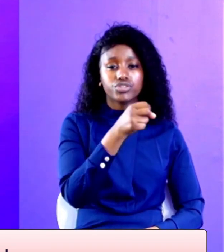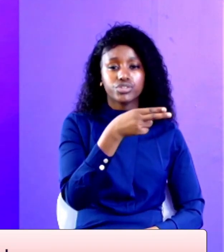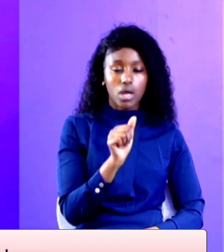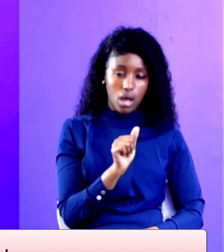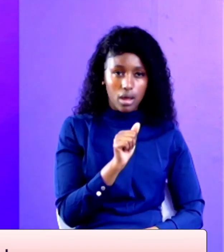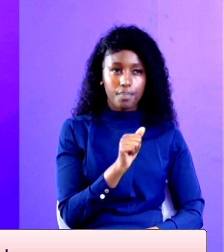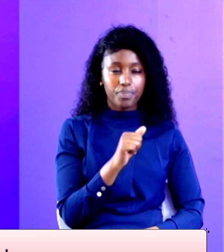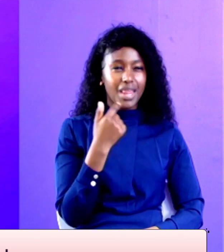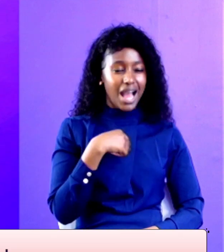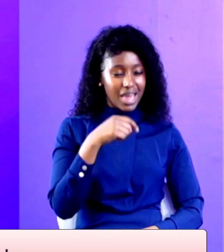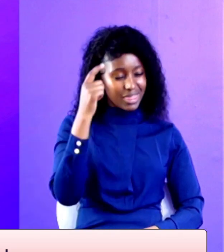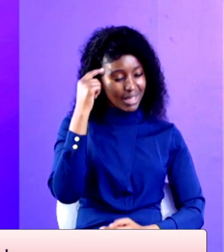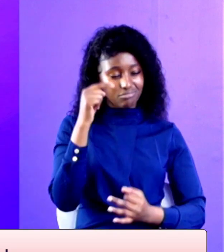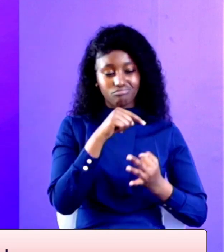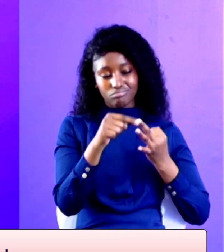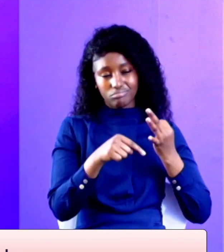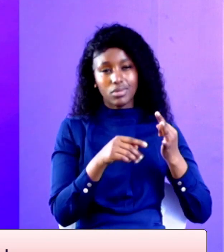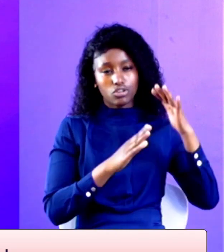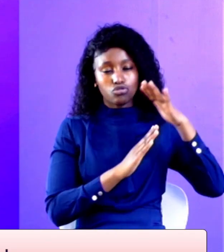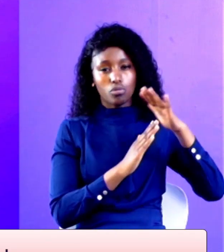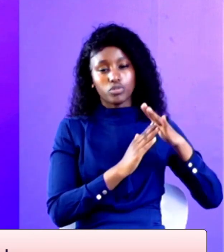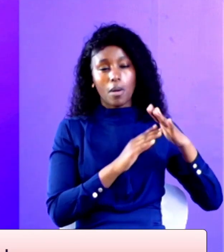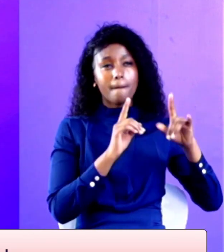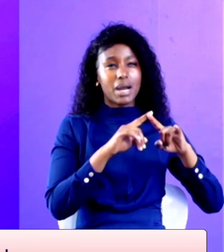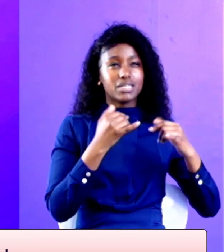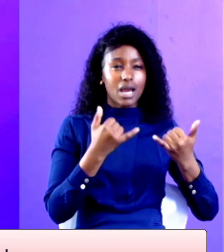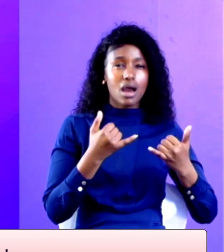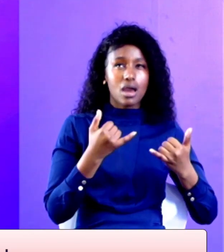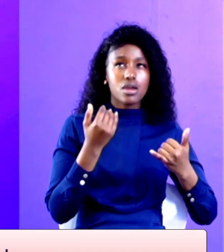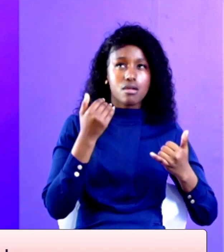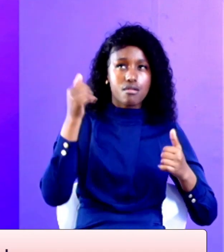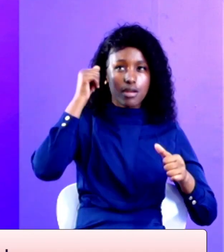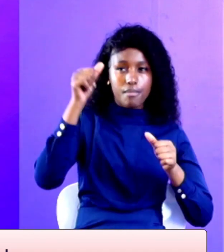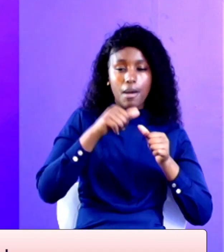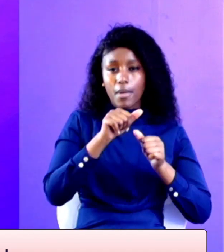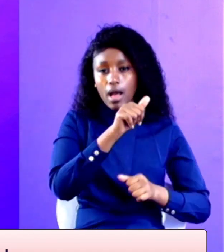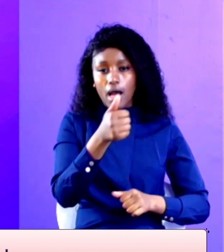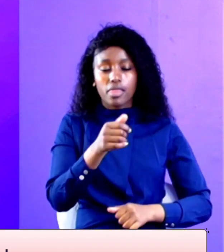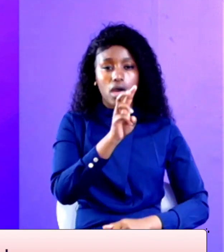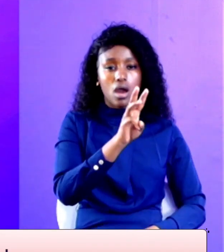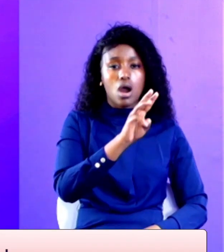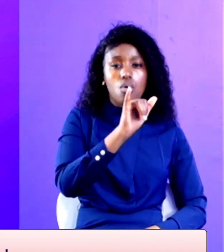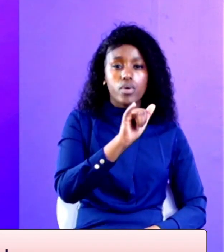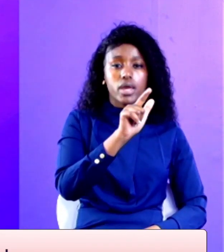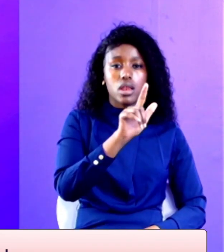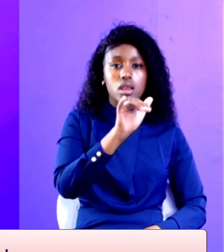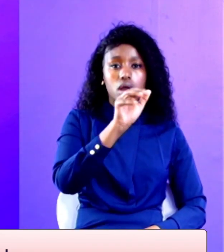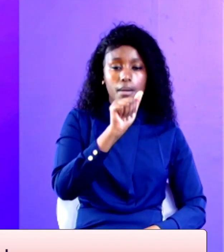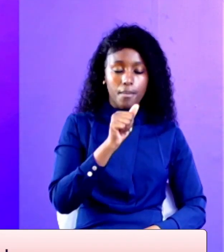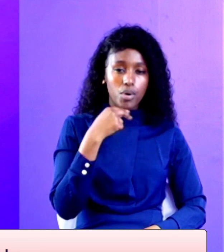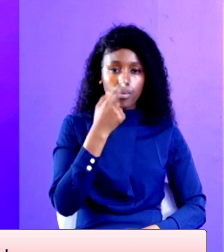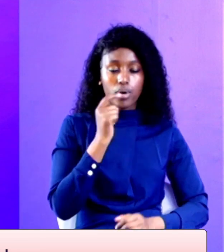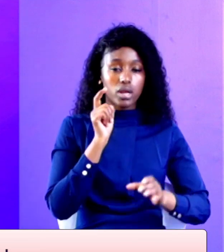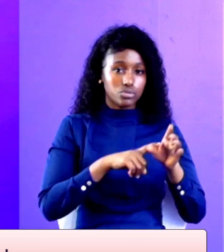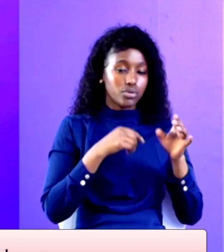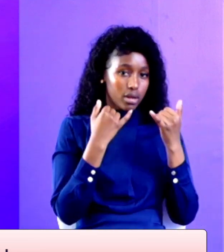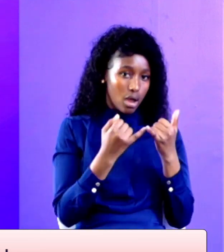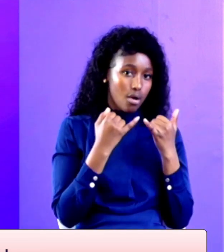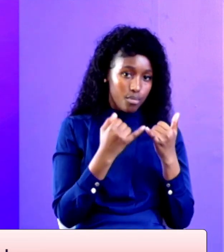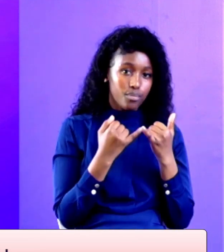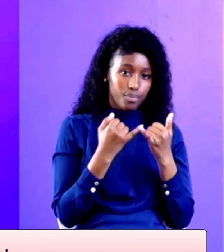think those were the major transfers. And then William Estevao, who they signed 1 season ago, will be joining them now. I don't